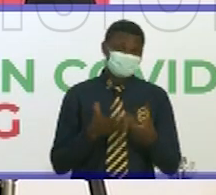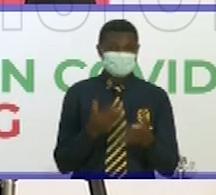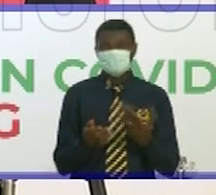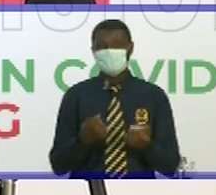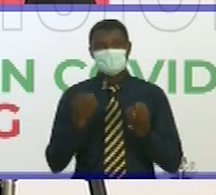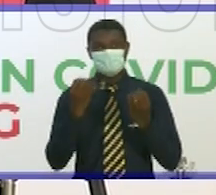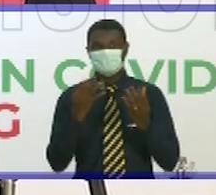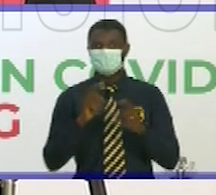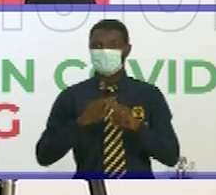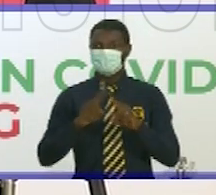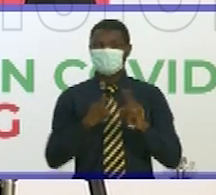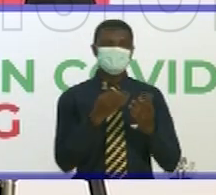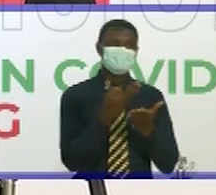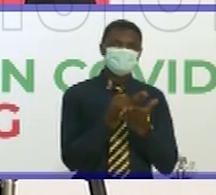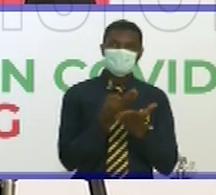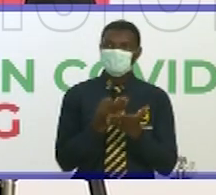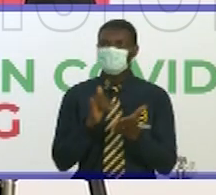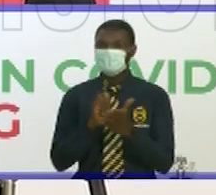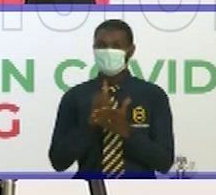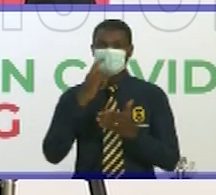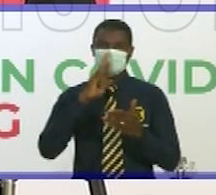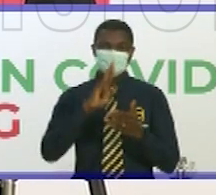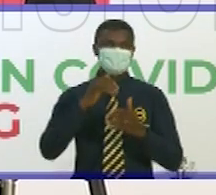several funding streams that are coming to the states.